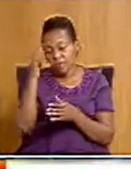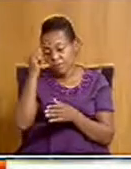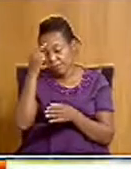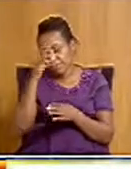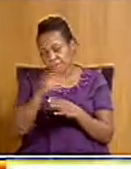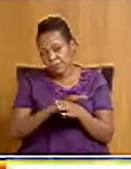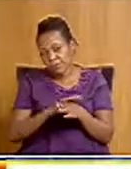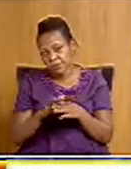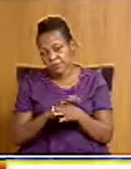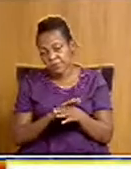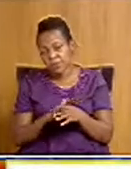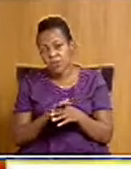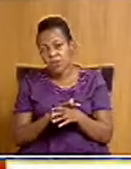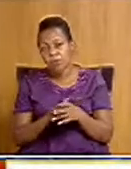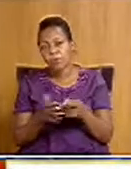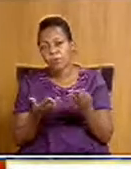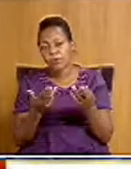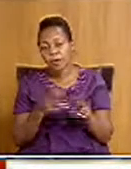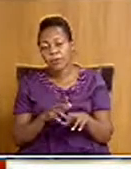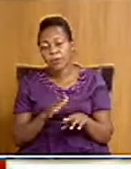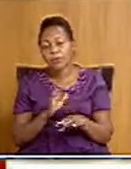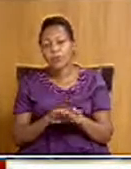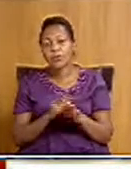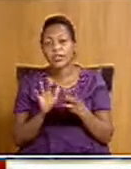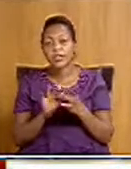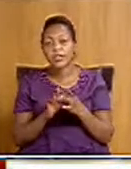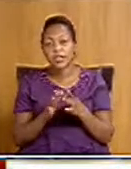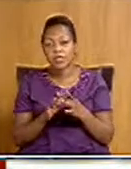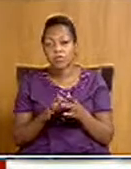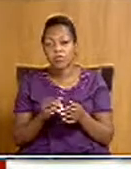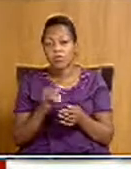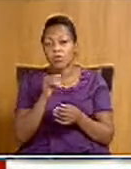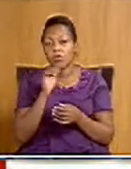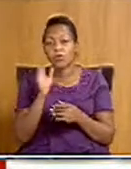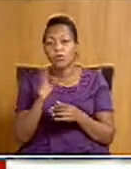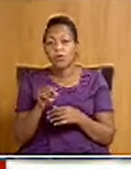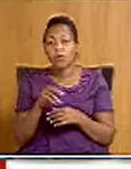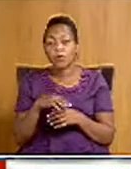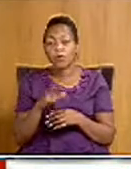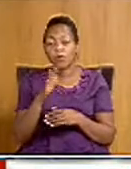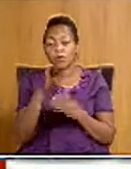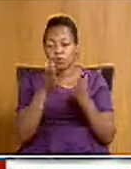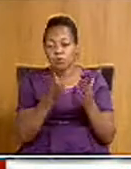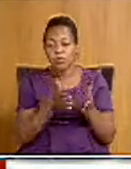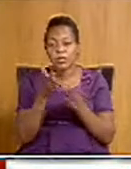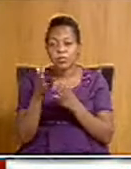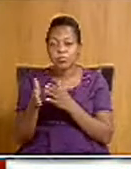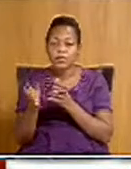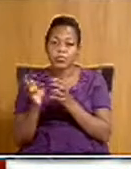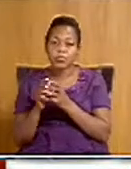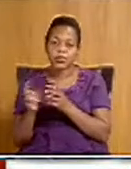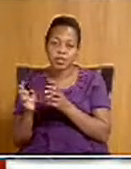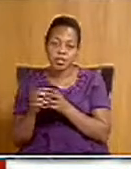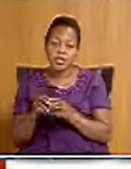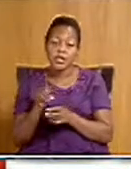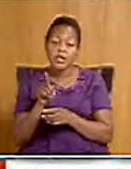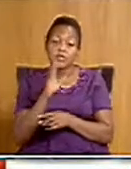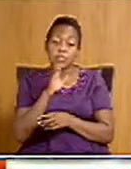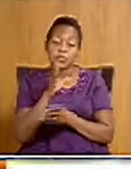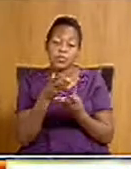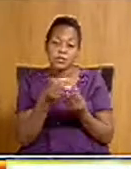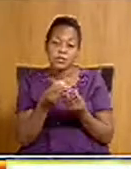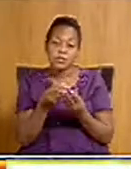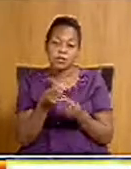transactions will be computer-based, no more human-to-human contact. This will be easier to